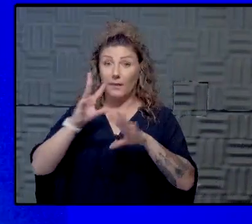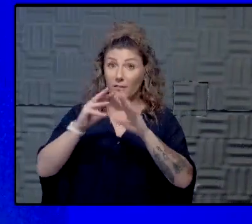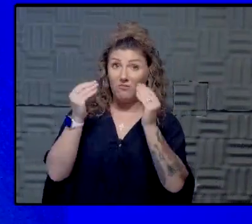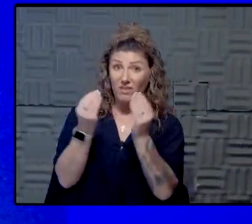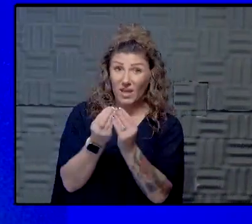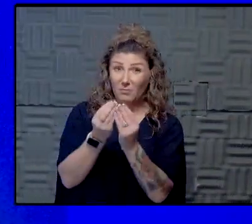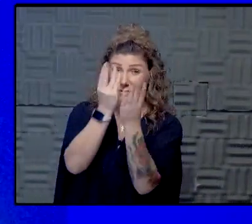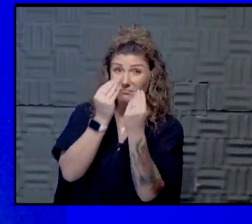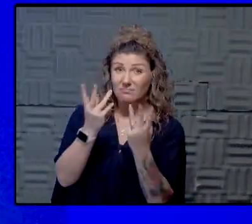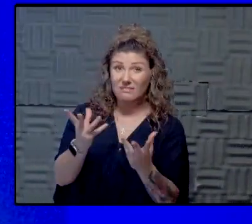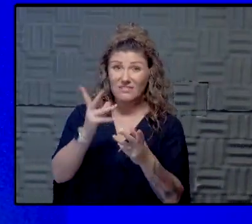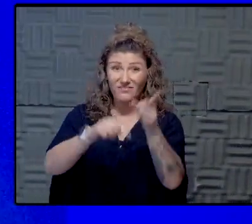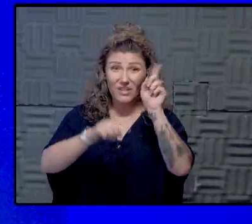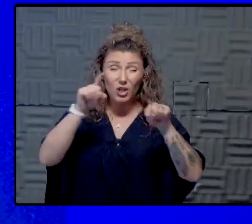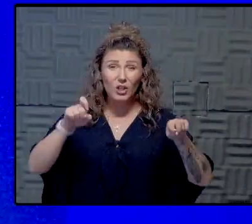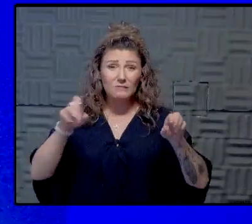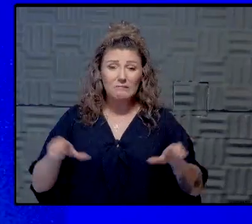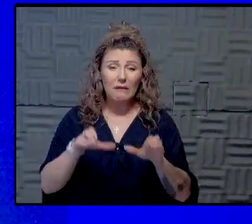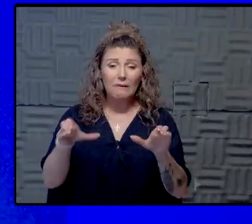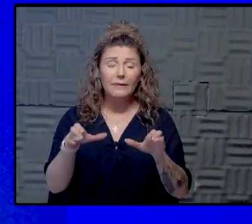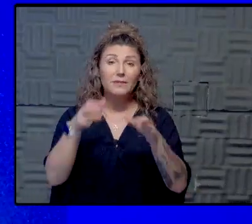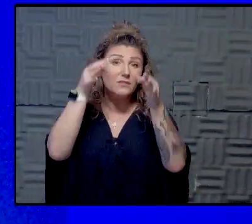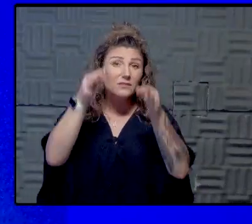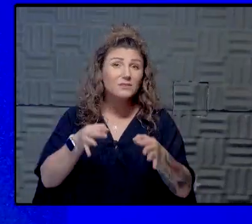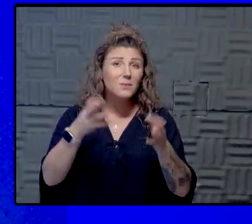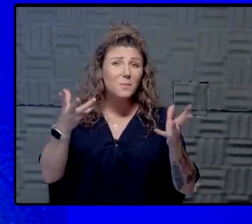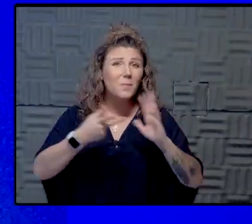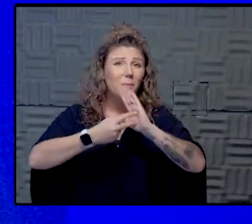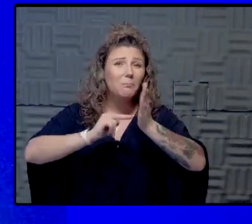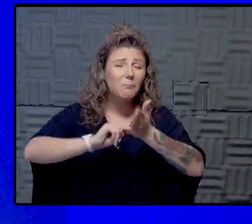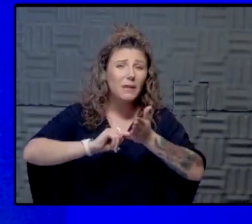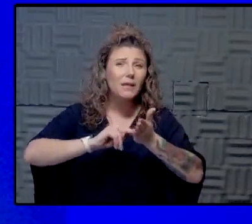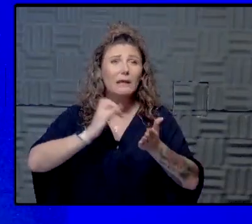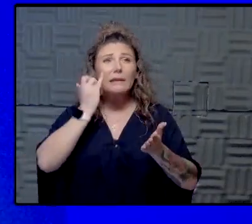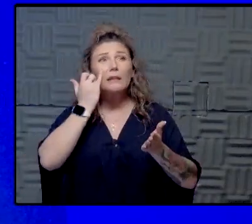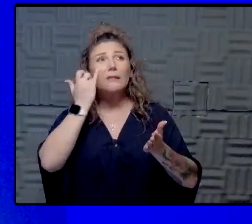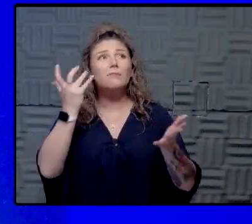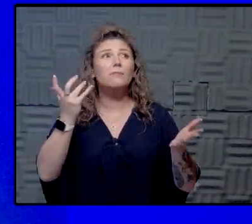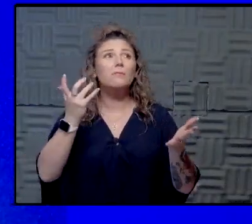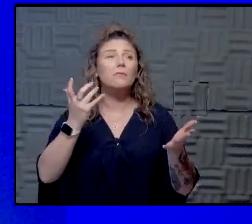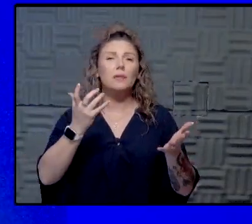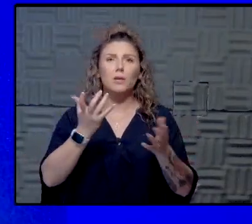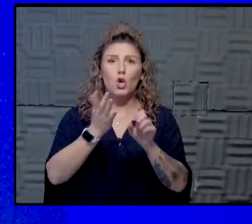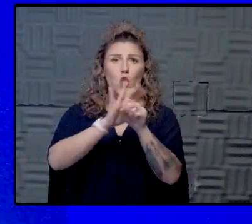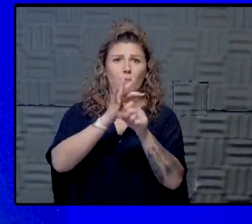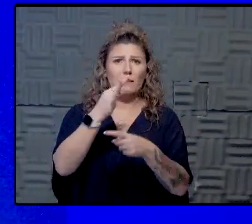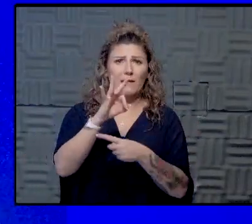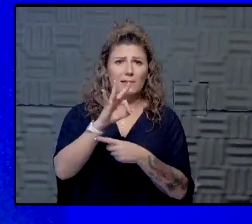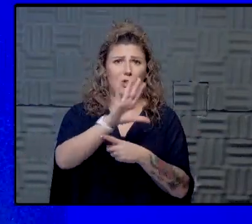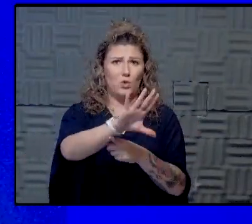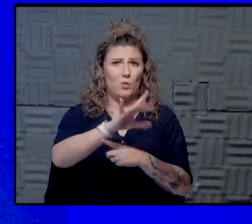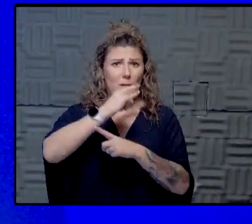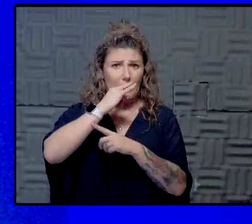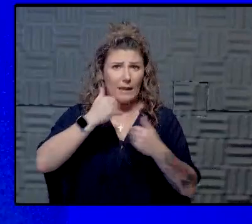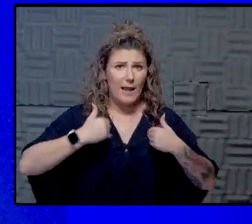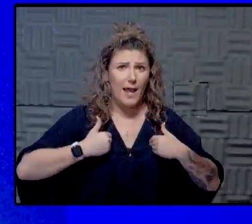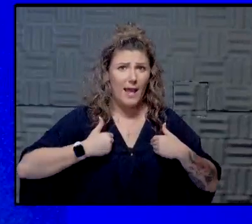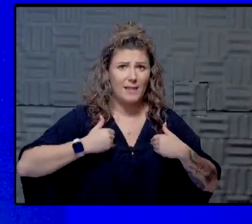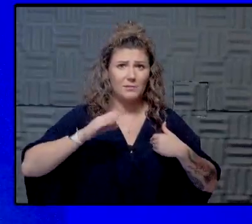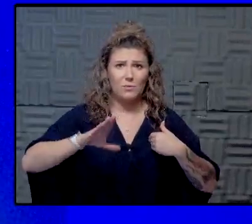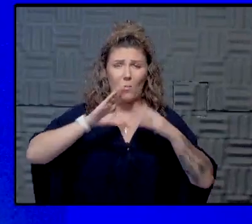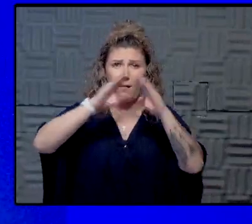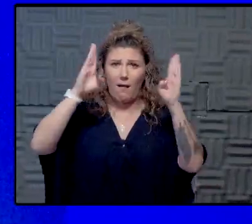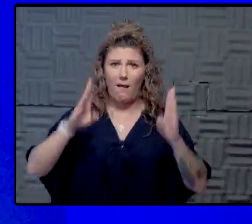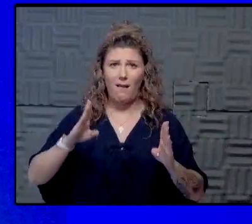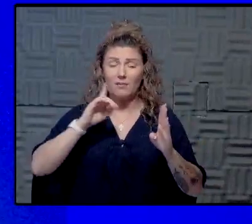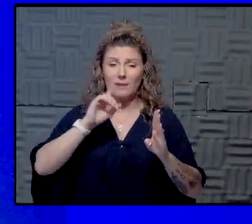you, various activities and decisions, what does it mean if your kid has COVID in your house? Not looking at it in a